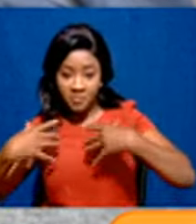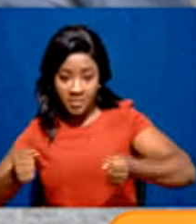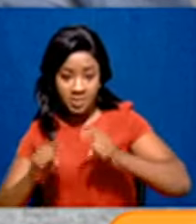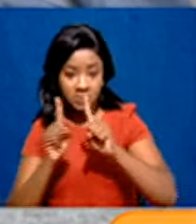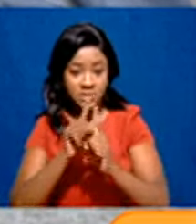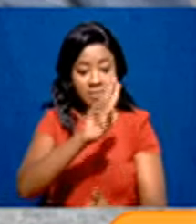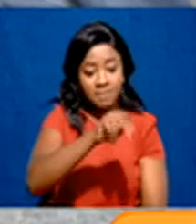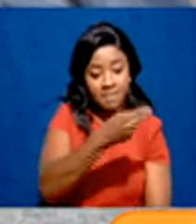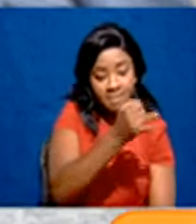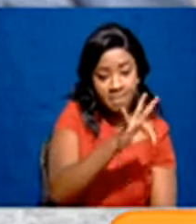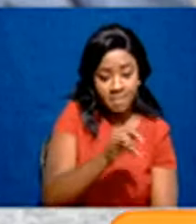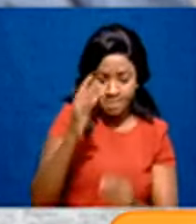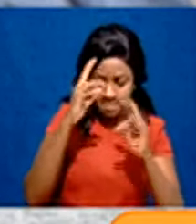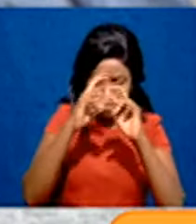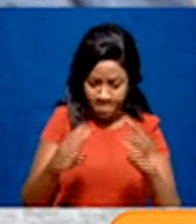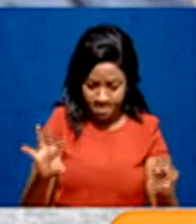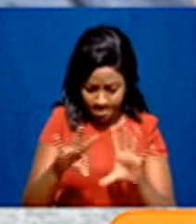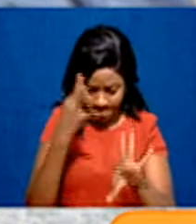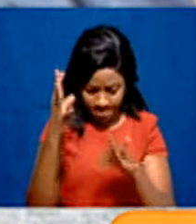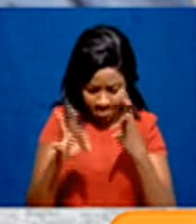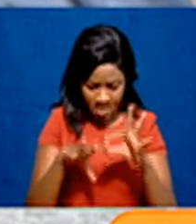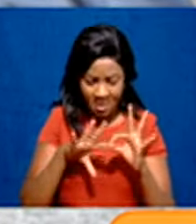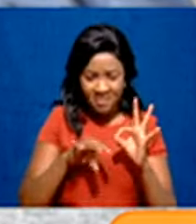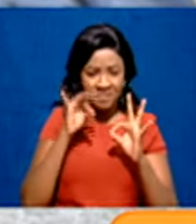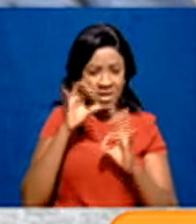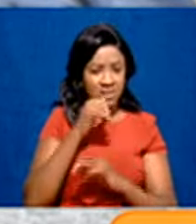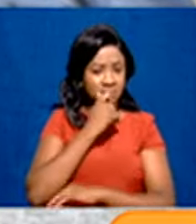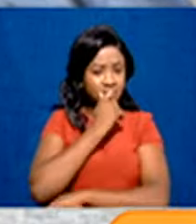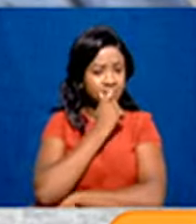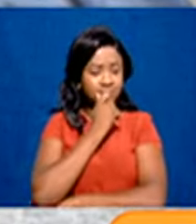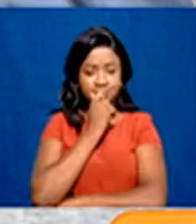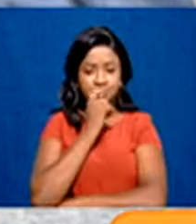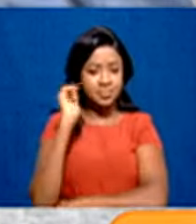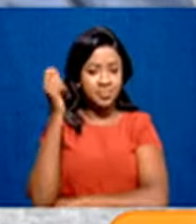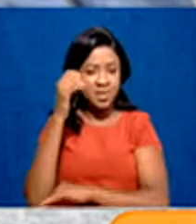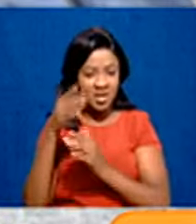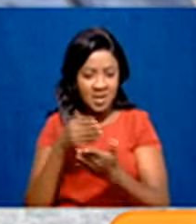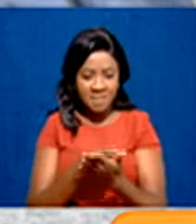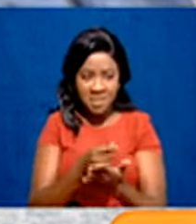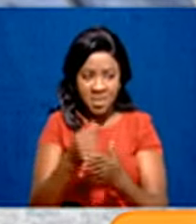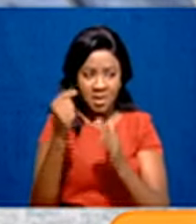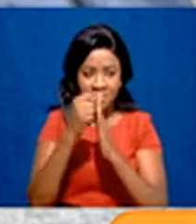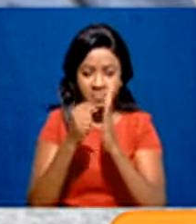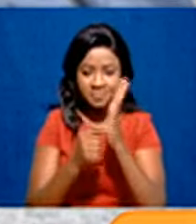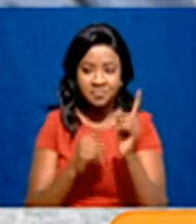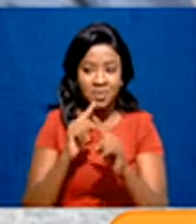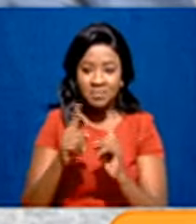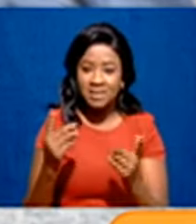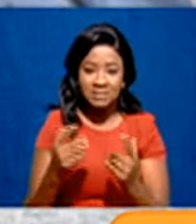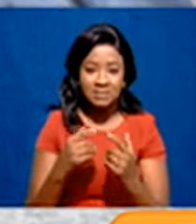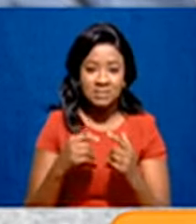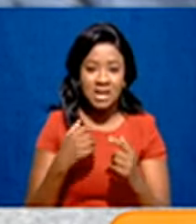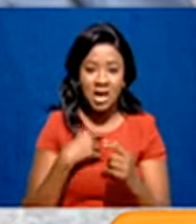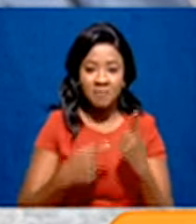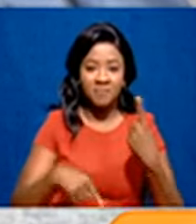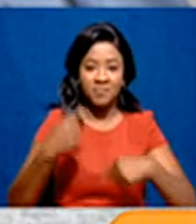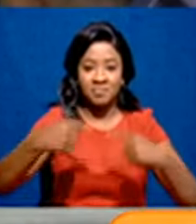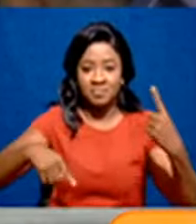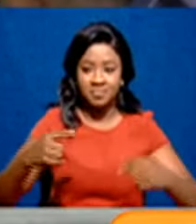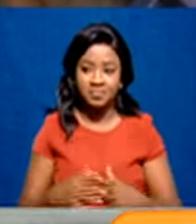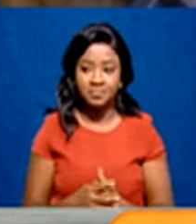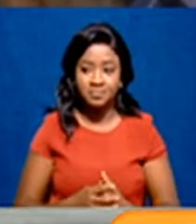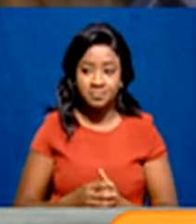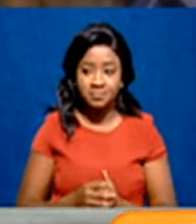an analysis and found disparities in the amount paid by Kenyans. Those earning below 10,000 shillings were